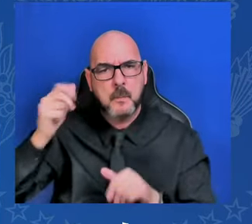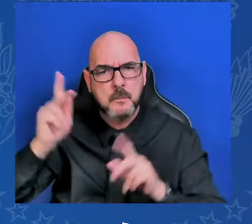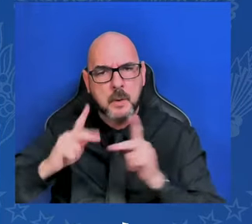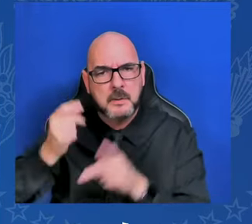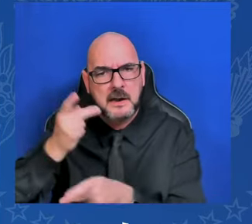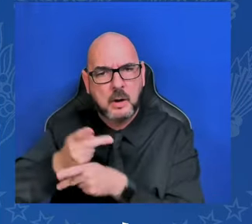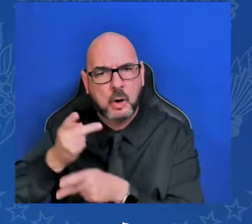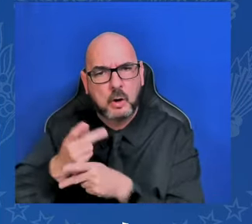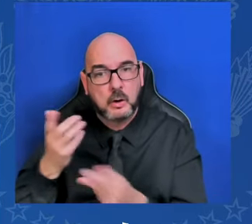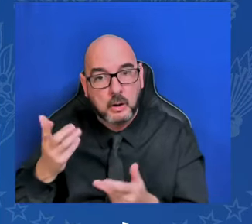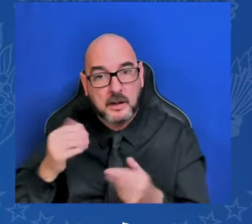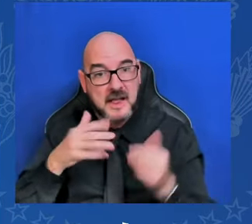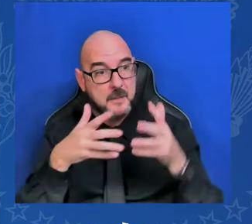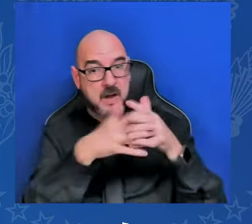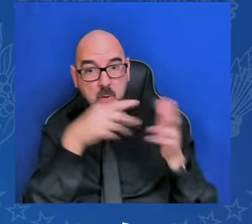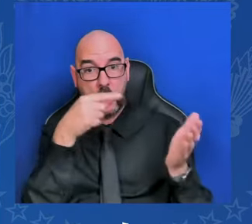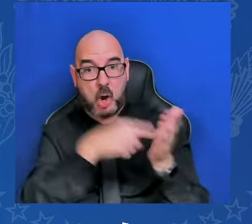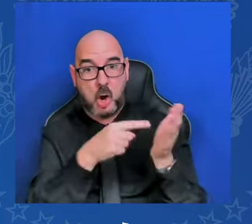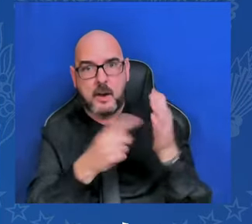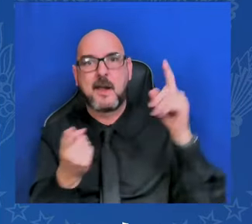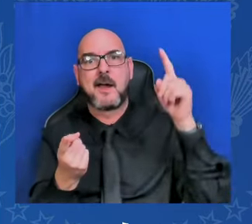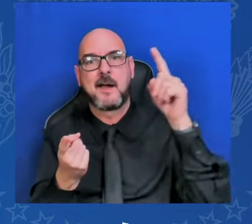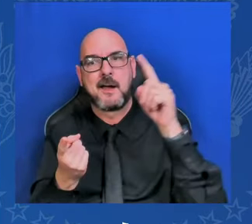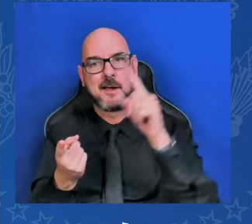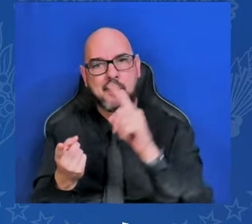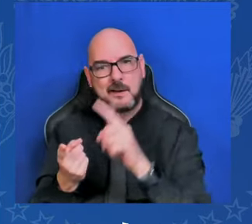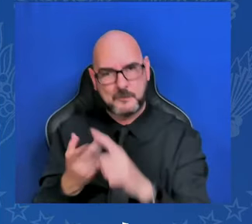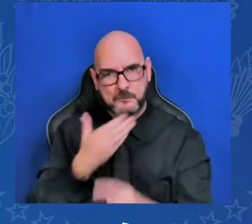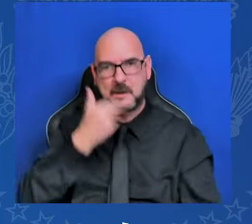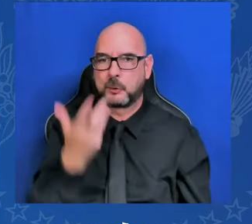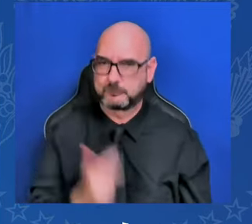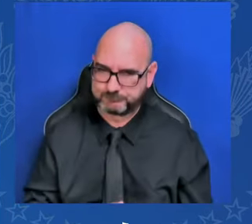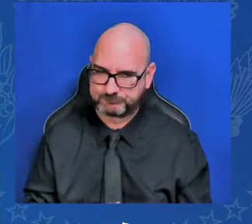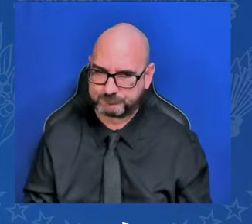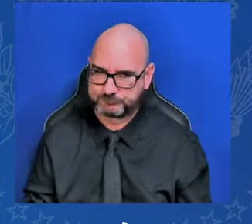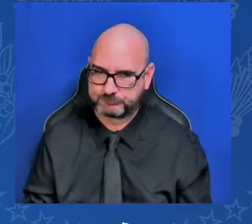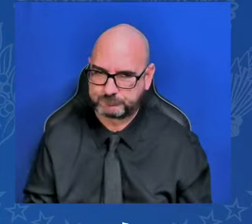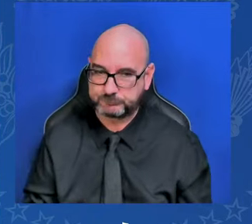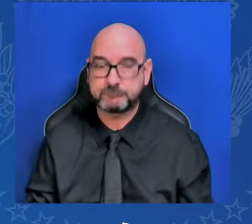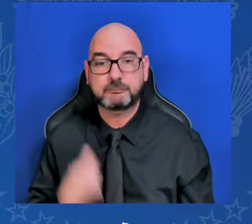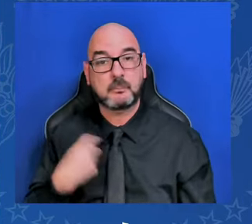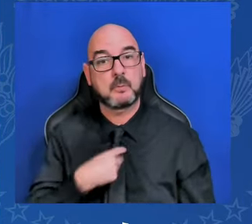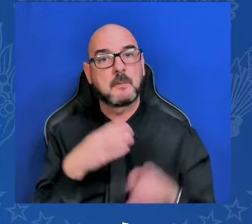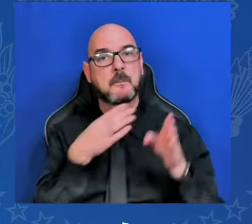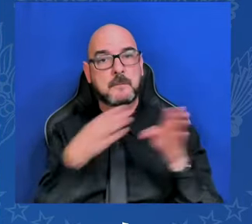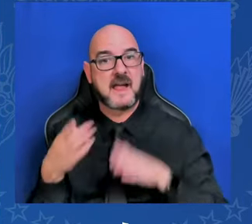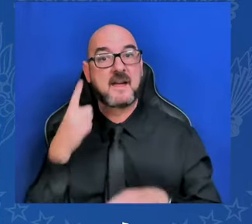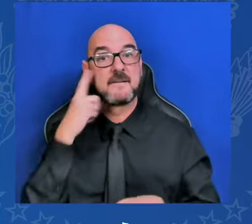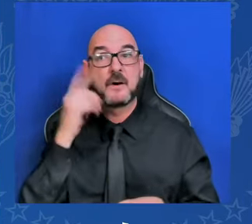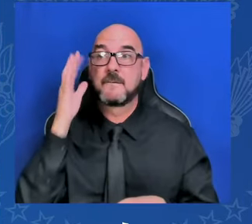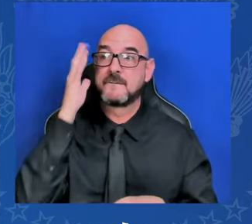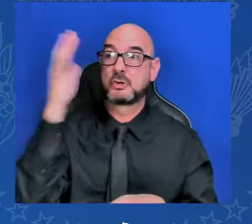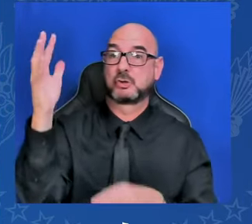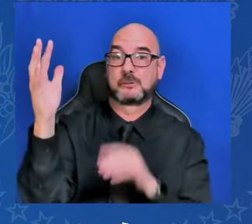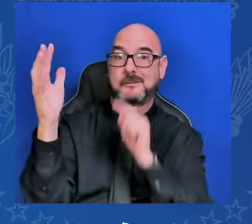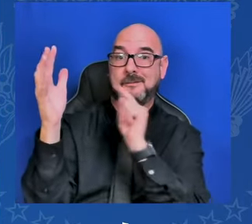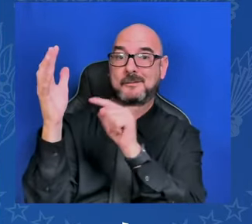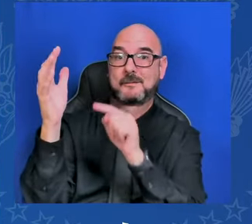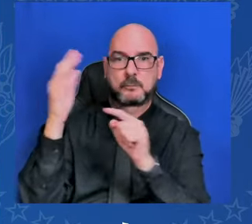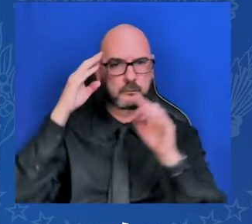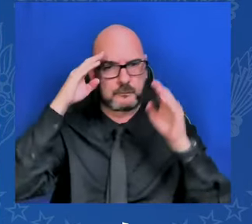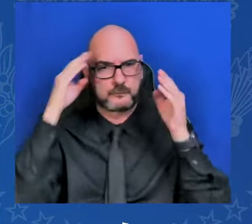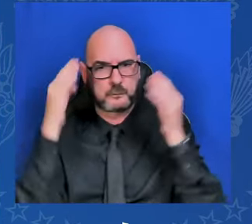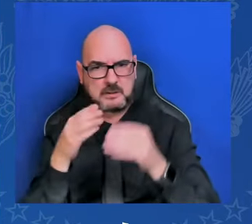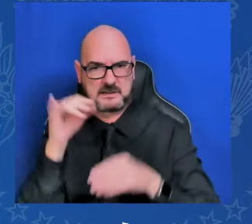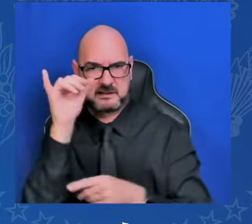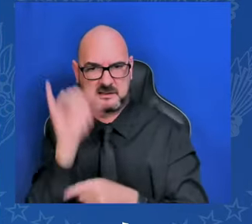know, we're also planning for a long-term effort to, I think we have to deal with the tax structure in a way. I mean, I no matter